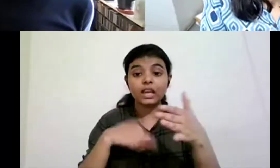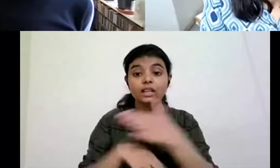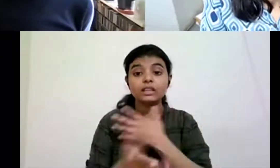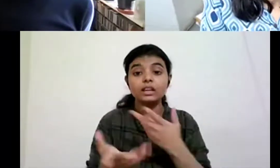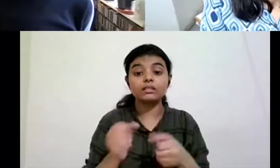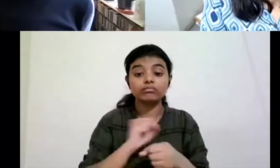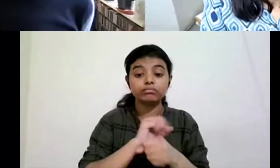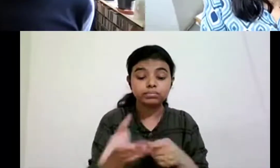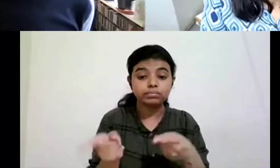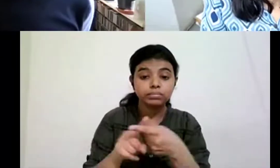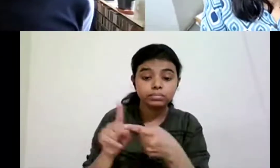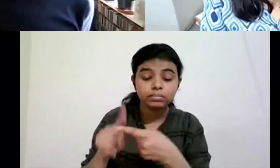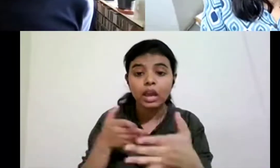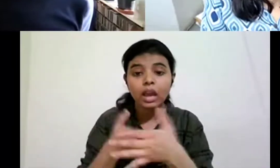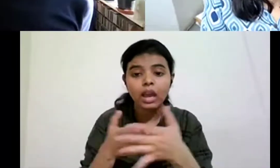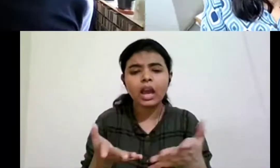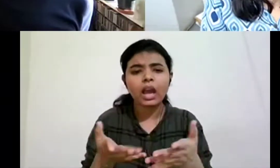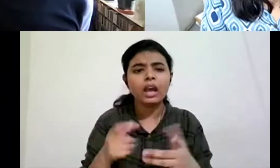inclusive design?